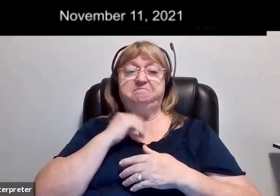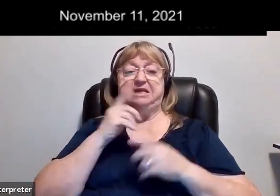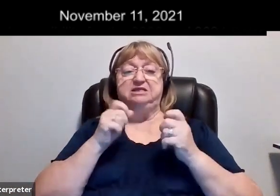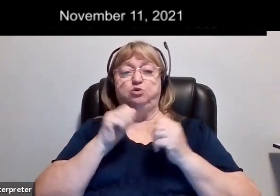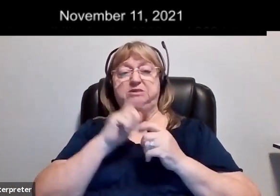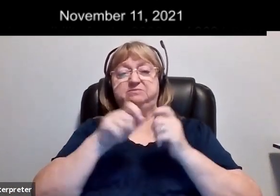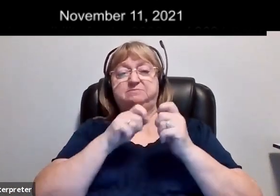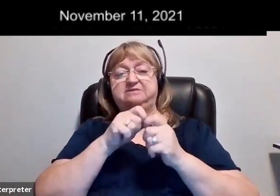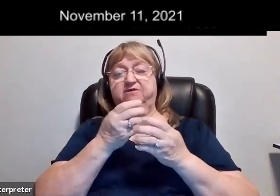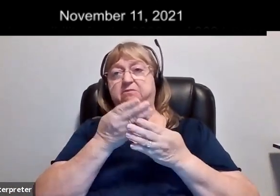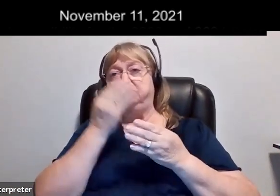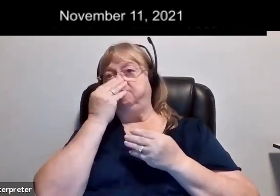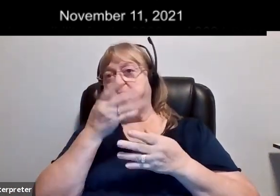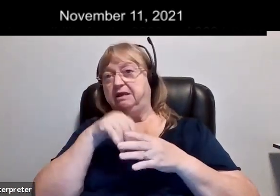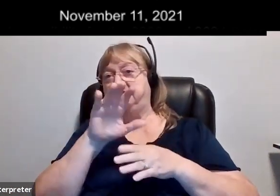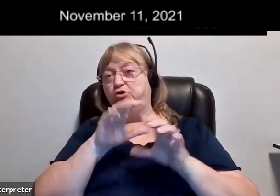classes.